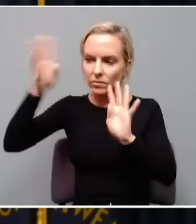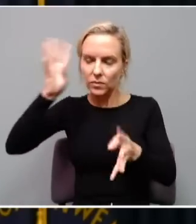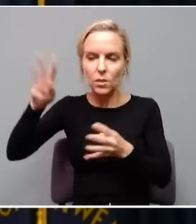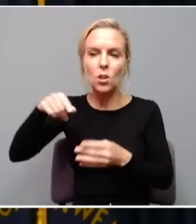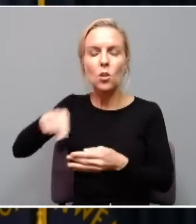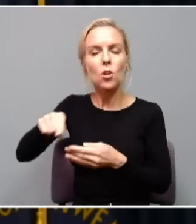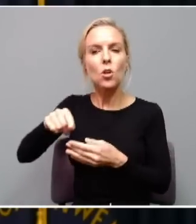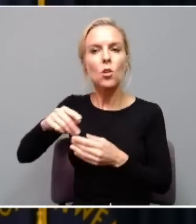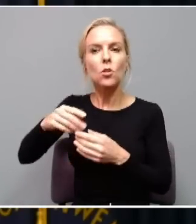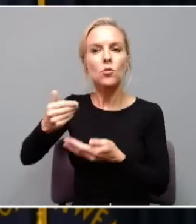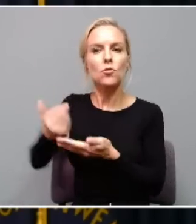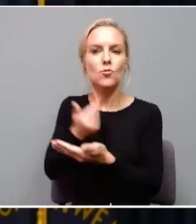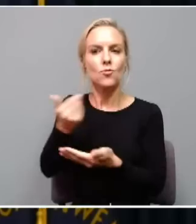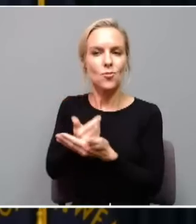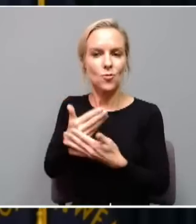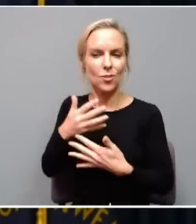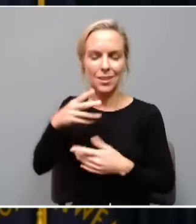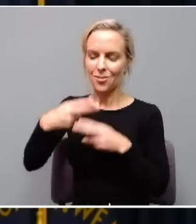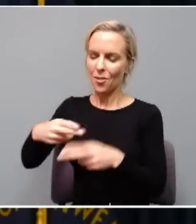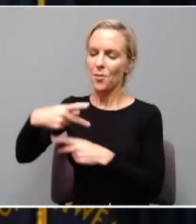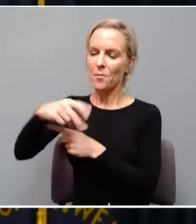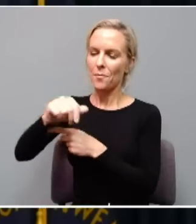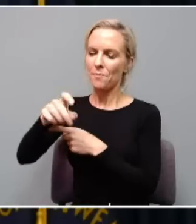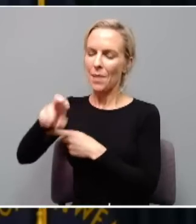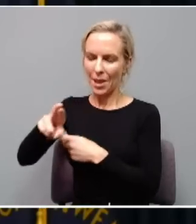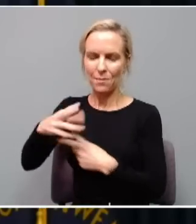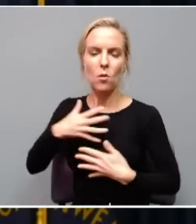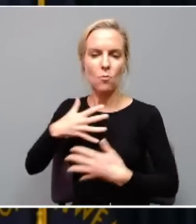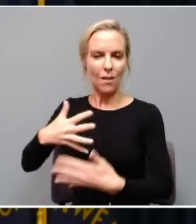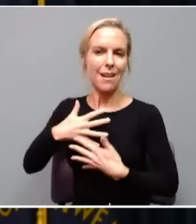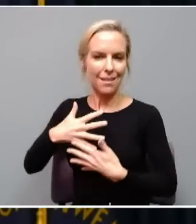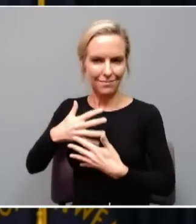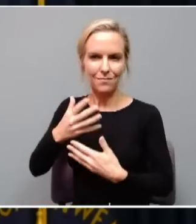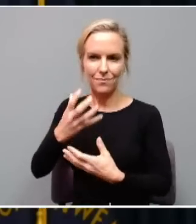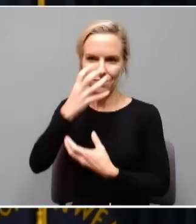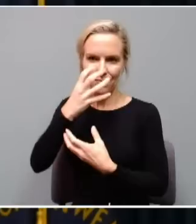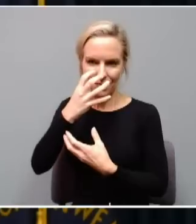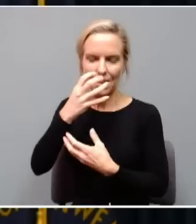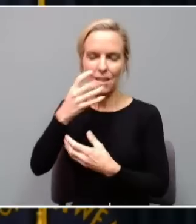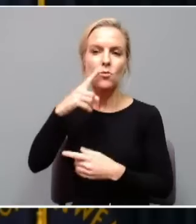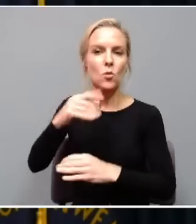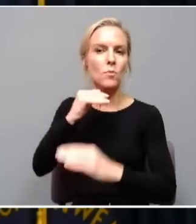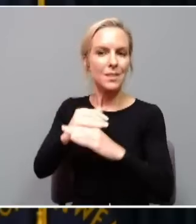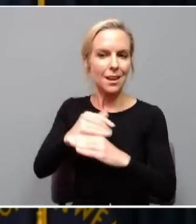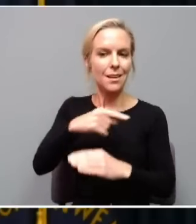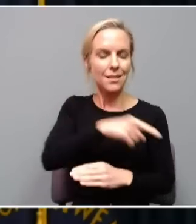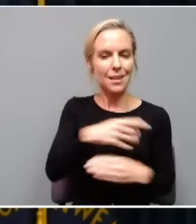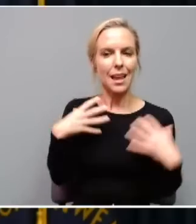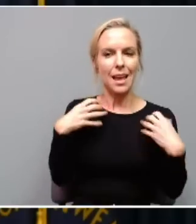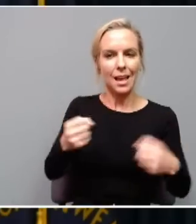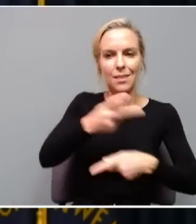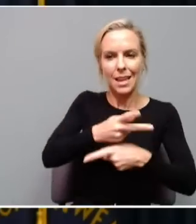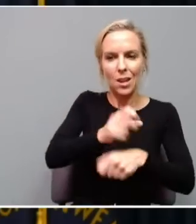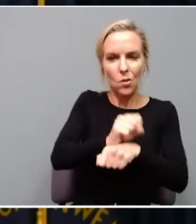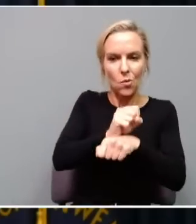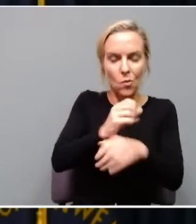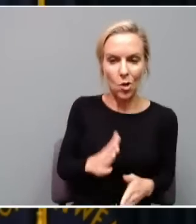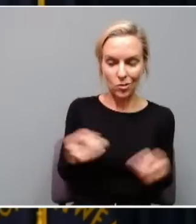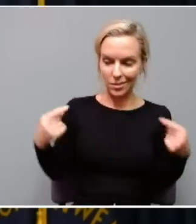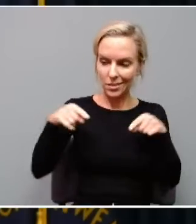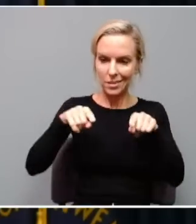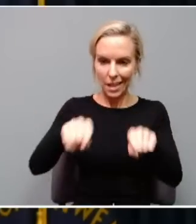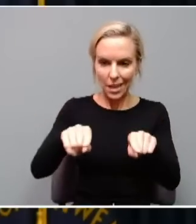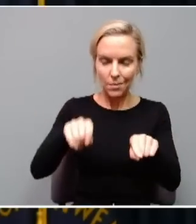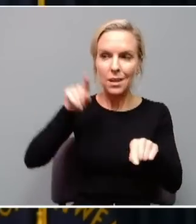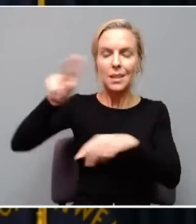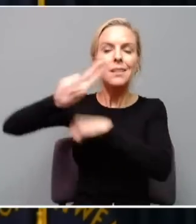purifying respirator, or PAPR, in order to protect healthcare workers. So simultaneously, the National Institute